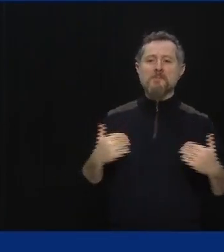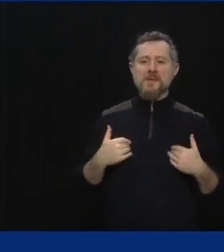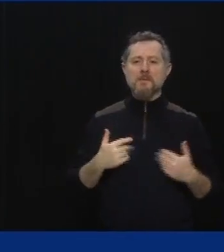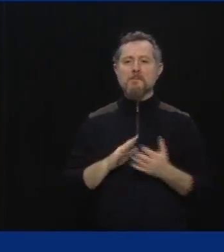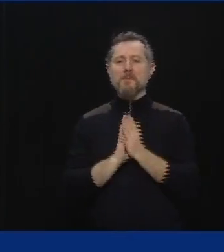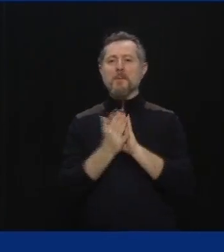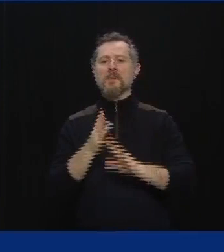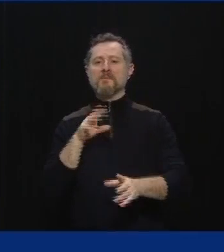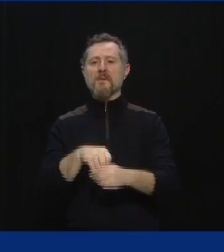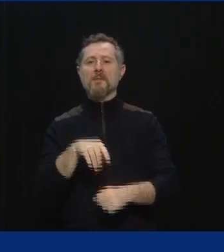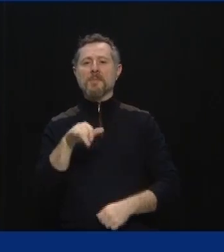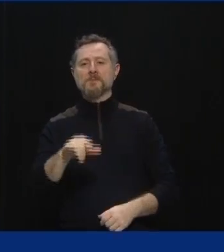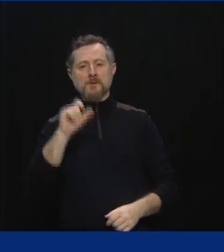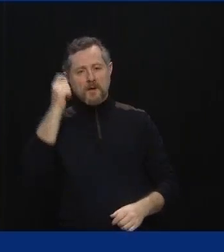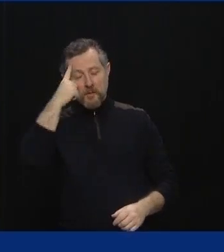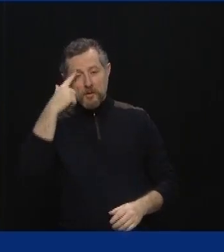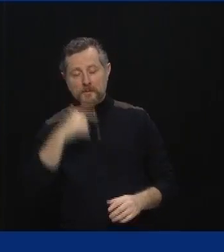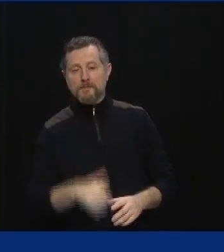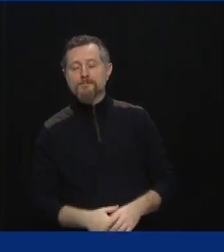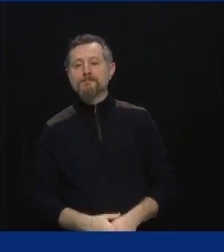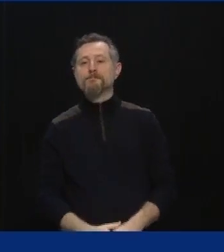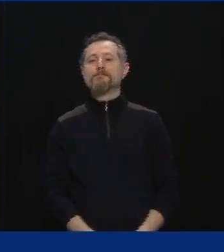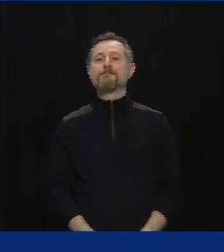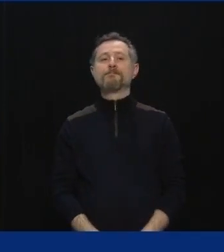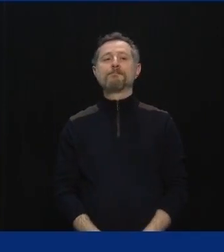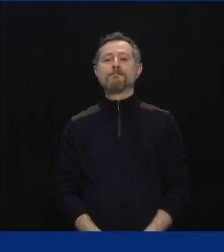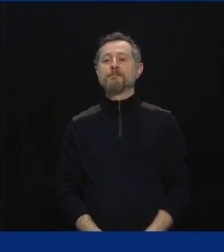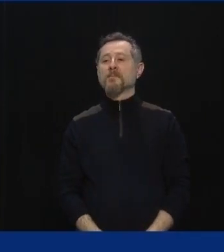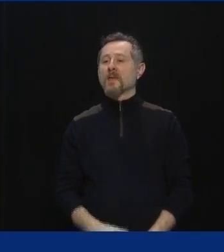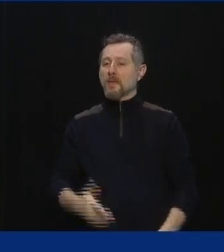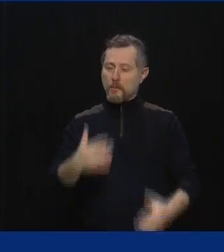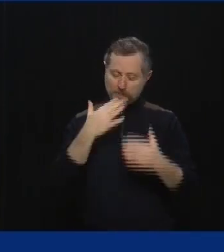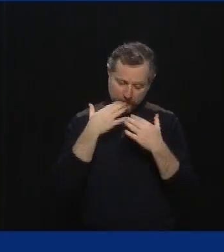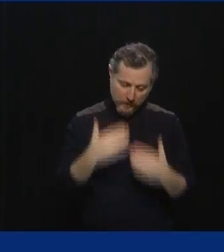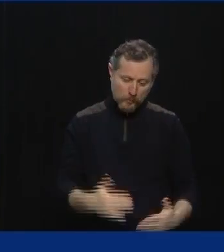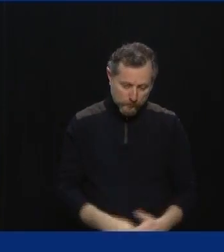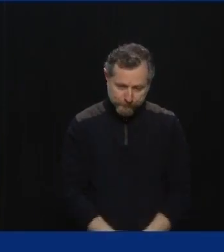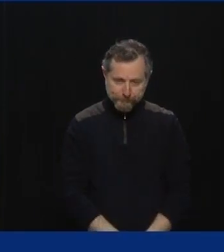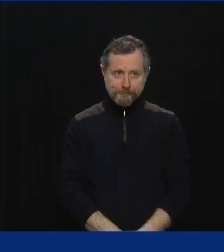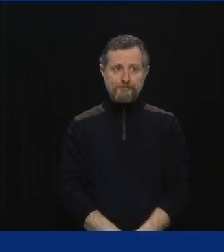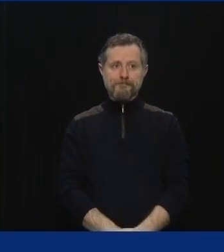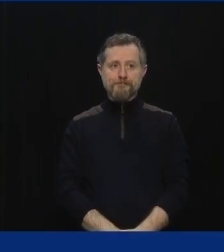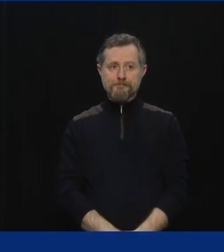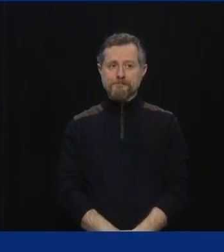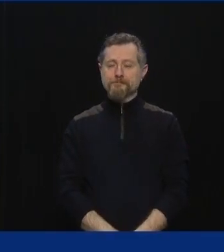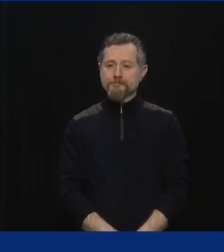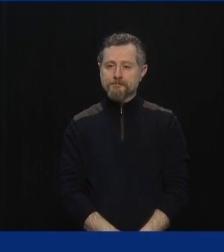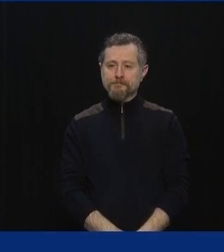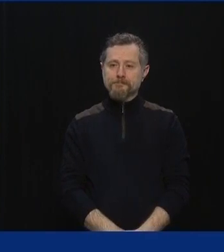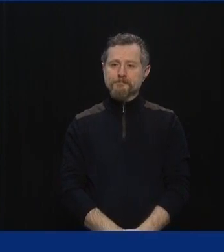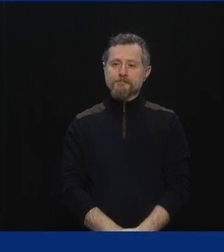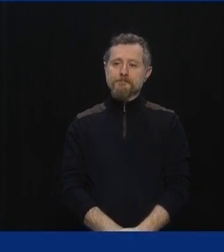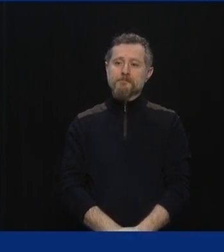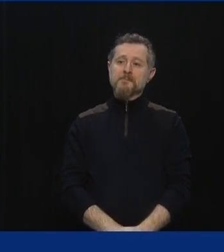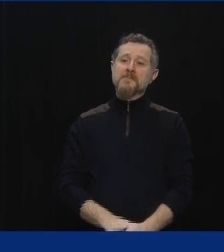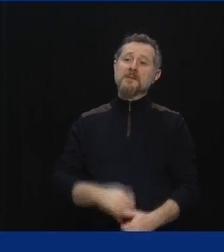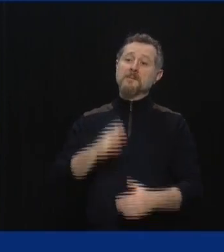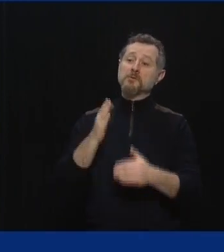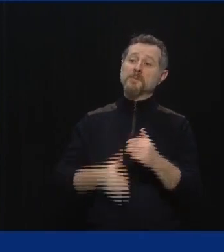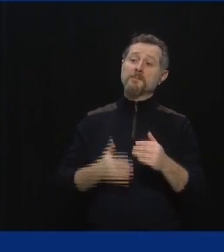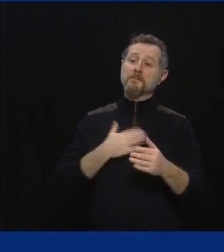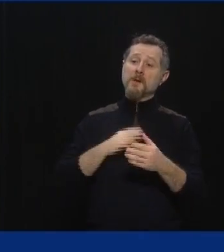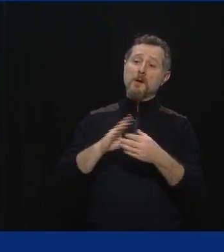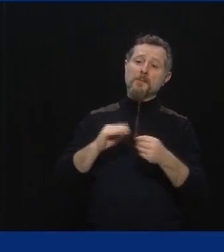official. Thank you. Thank you for that. And so now let me conclude by bringing up someone else